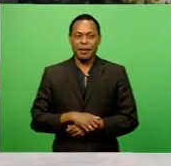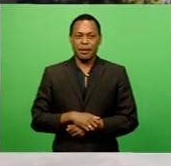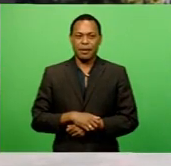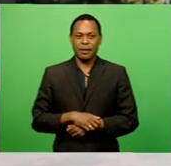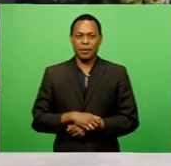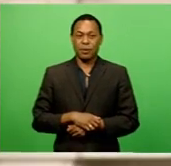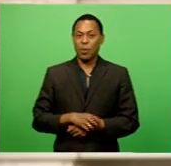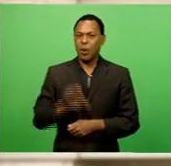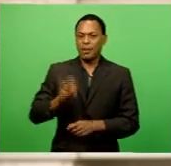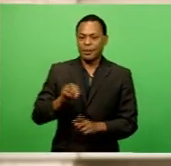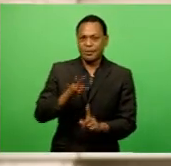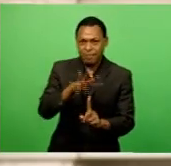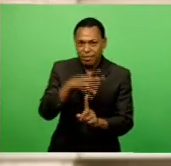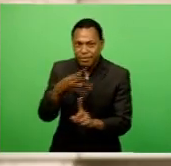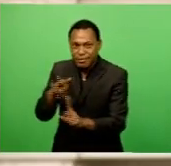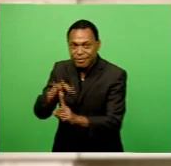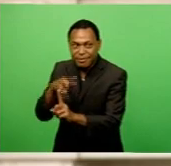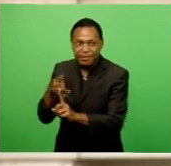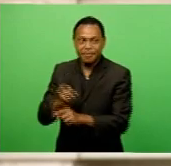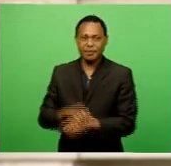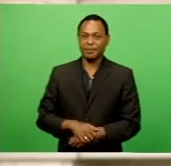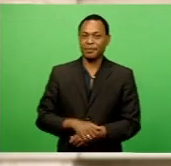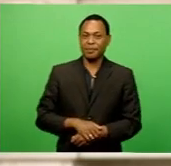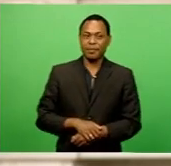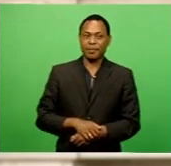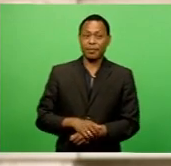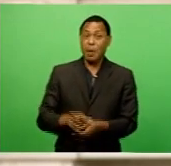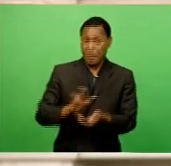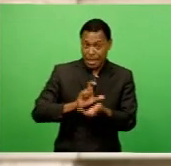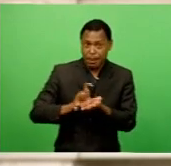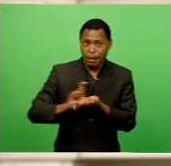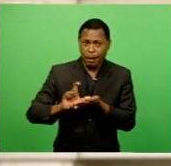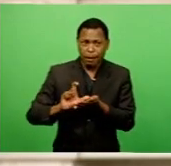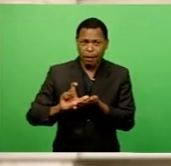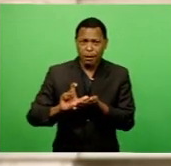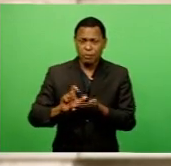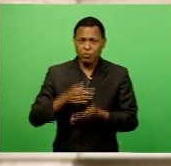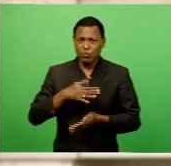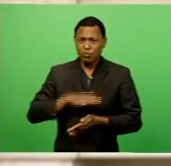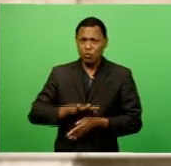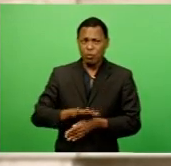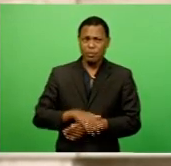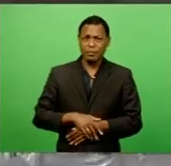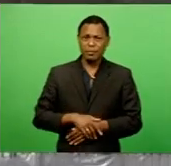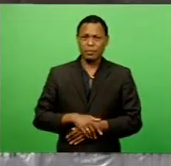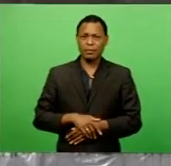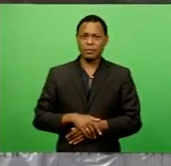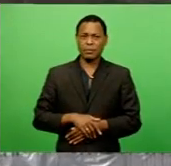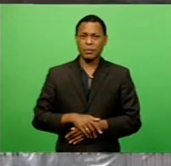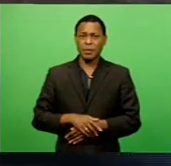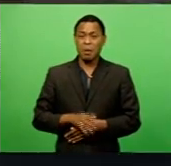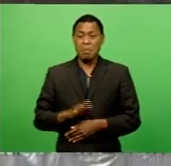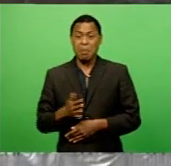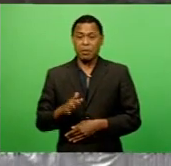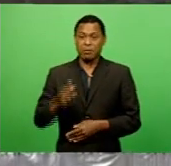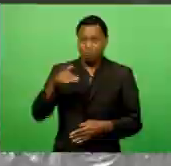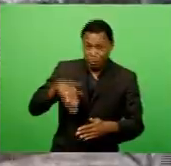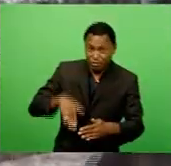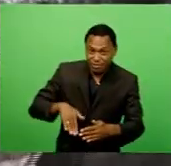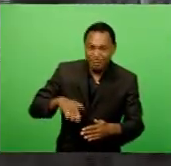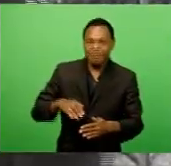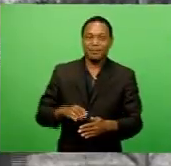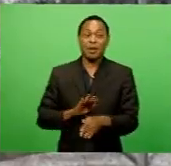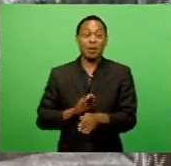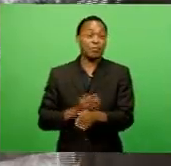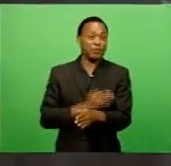and quarantine. Let me be very clear. Things are going to continue to get worse before they get better. Outside the walls of the White House,